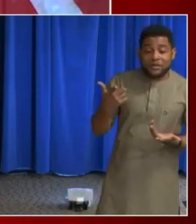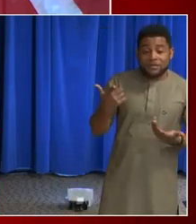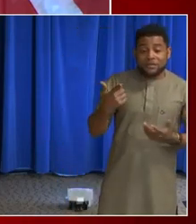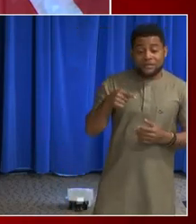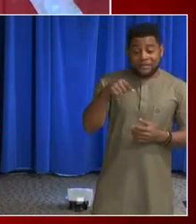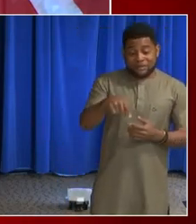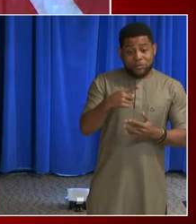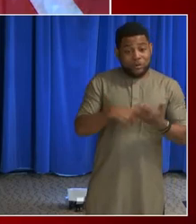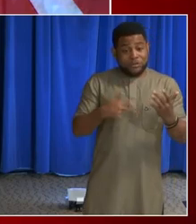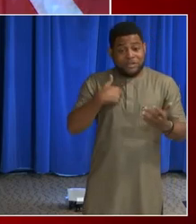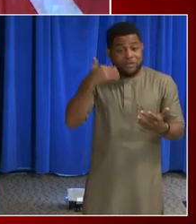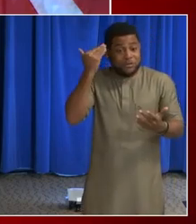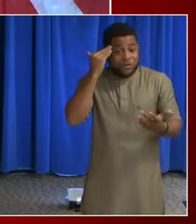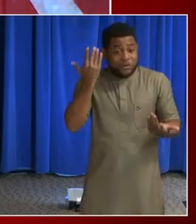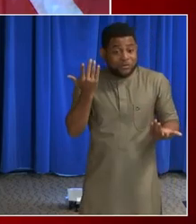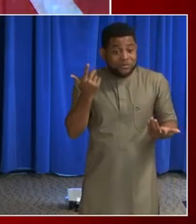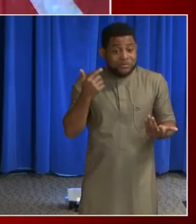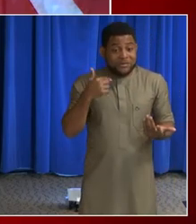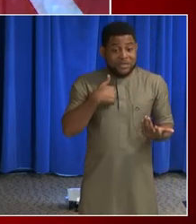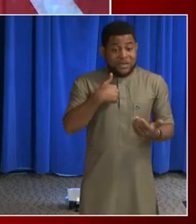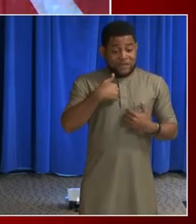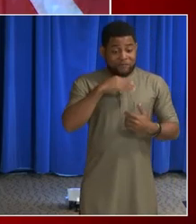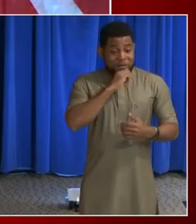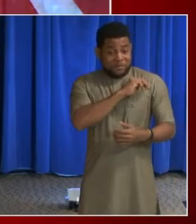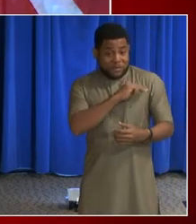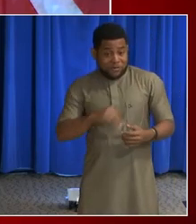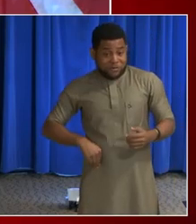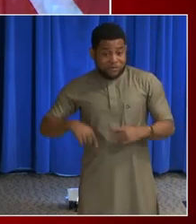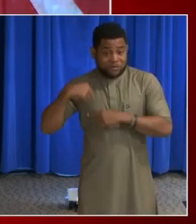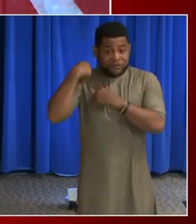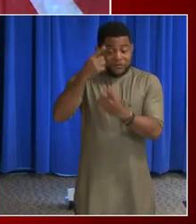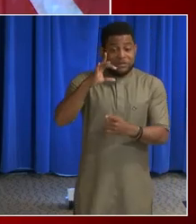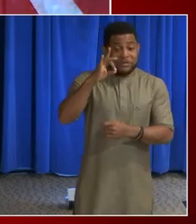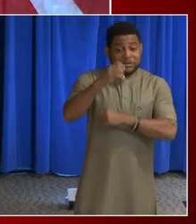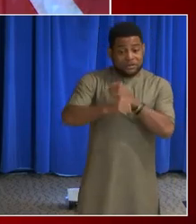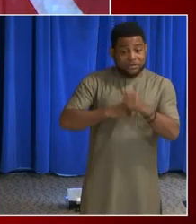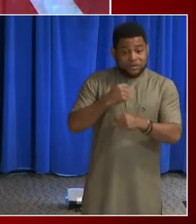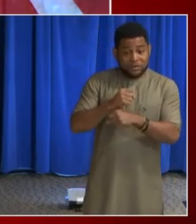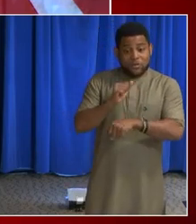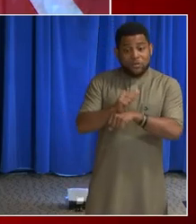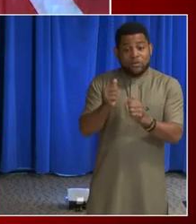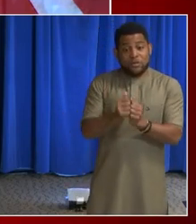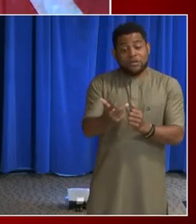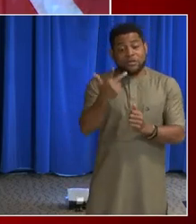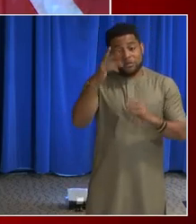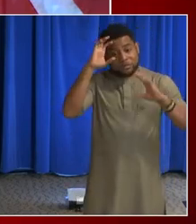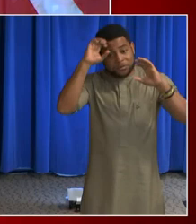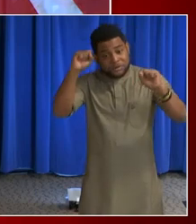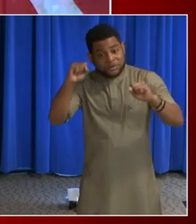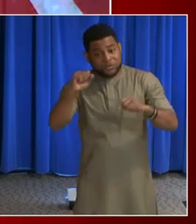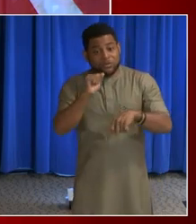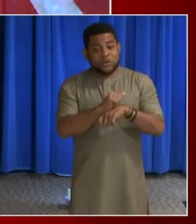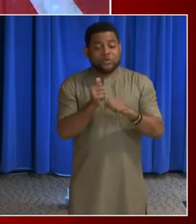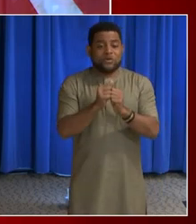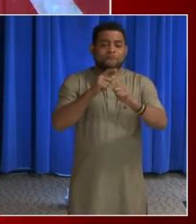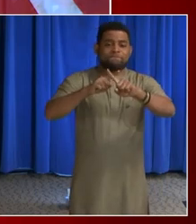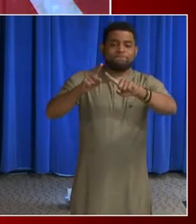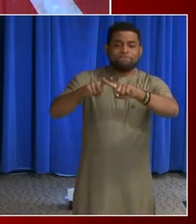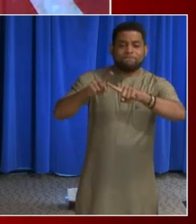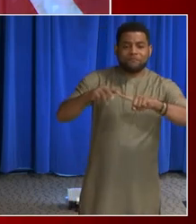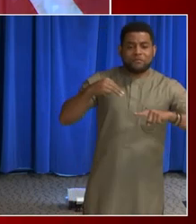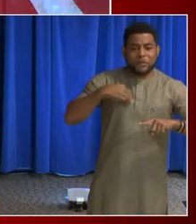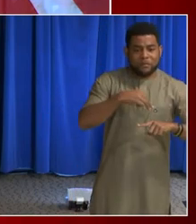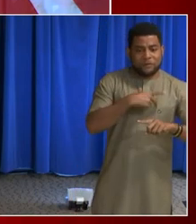having been mayor for almost 8 years, worked with three presidents, worked with any number of members of